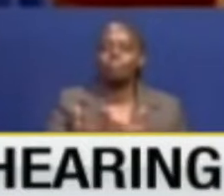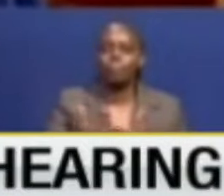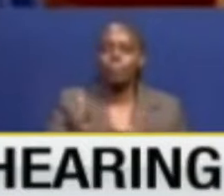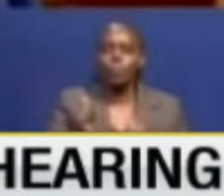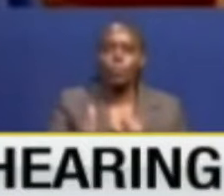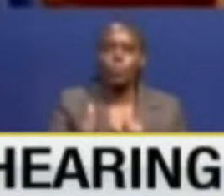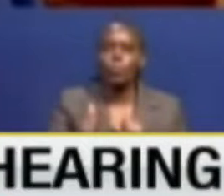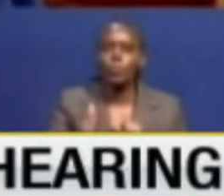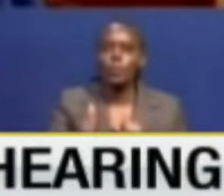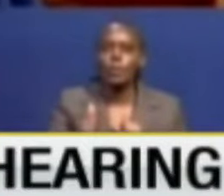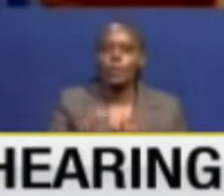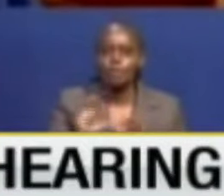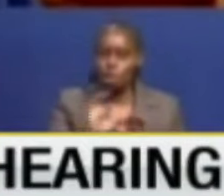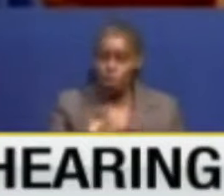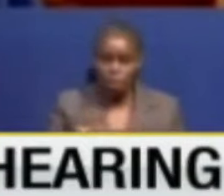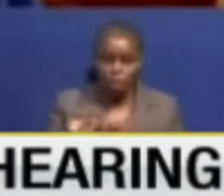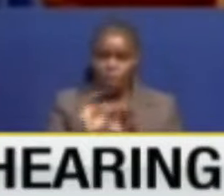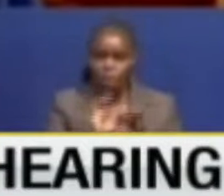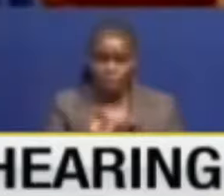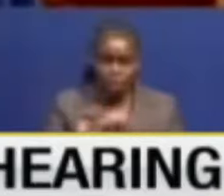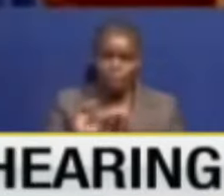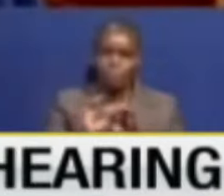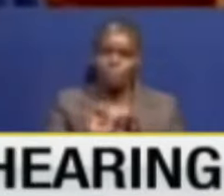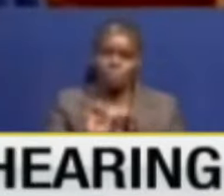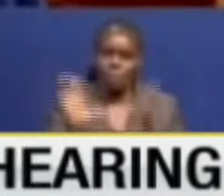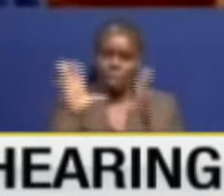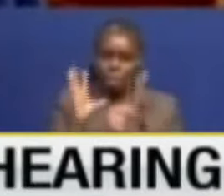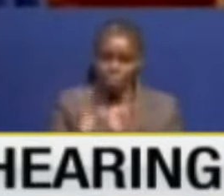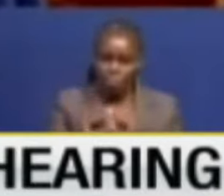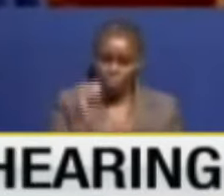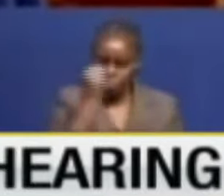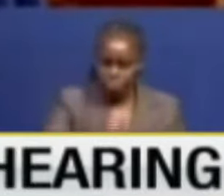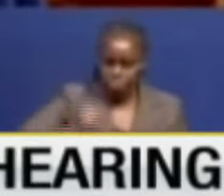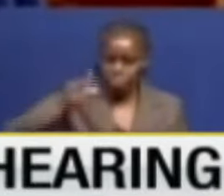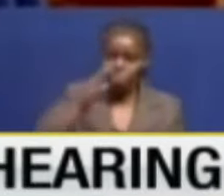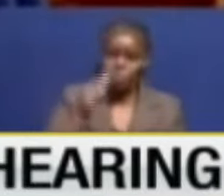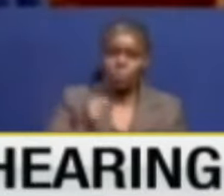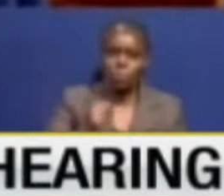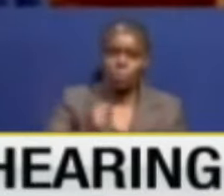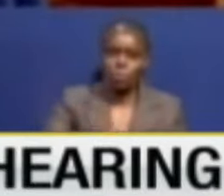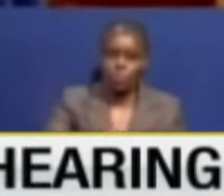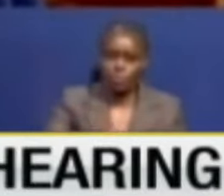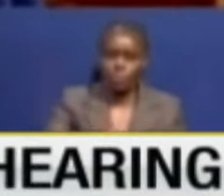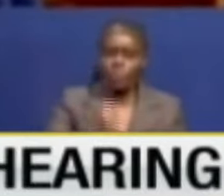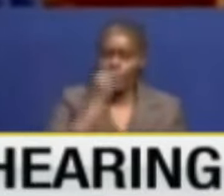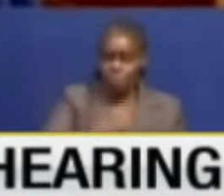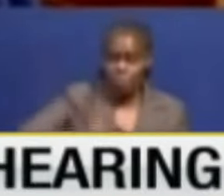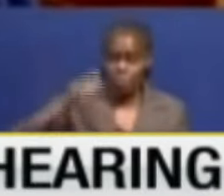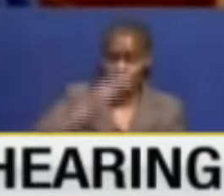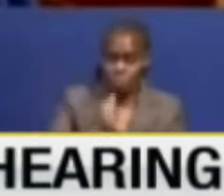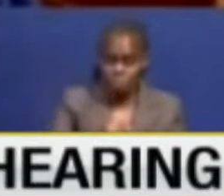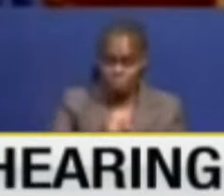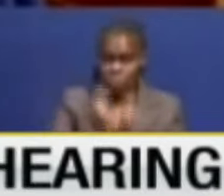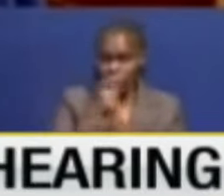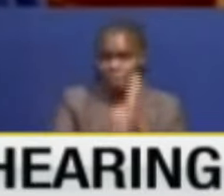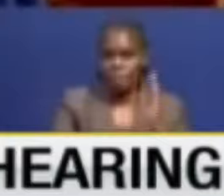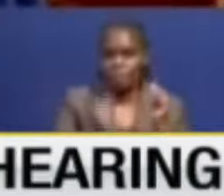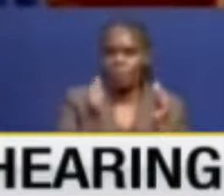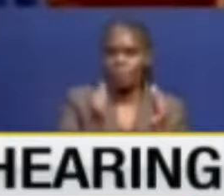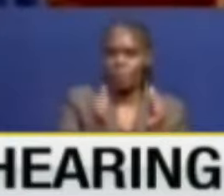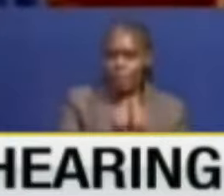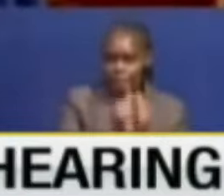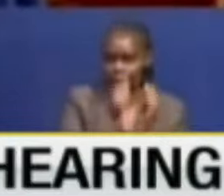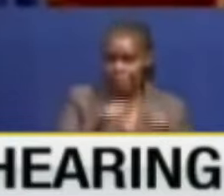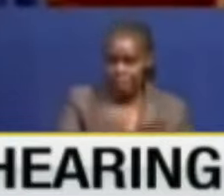which singularly and collectively amount to abuse of office and gross violation of, among others, Articles 10,